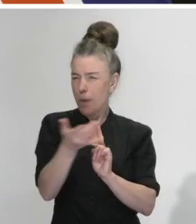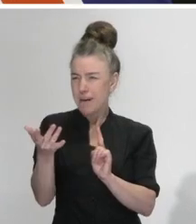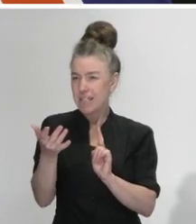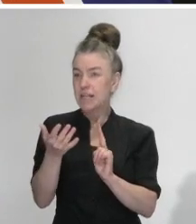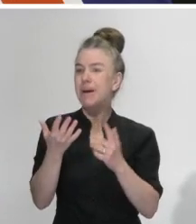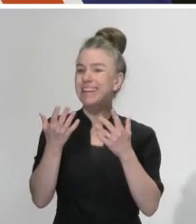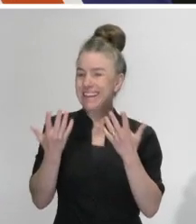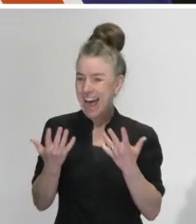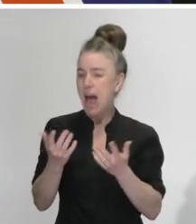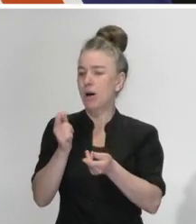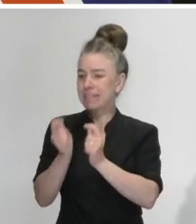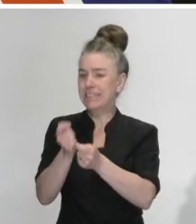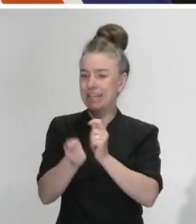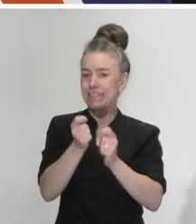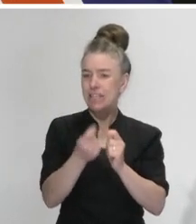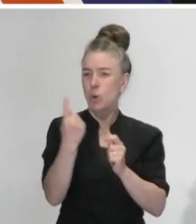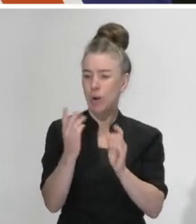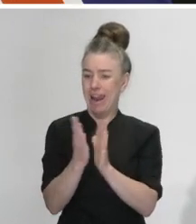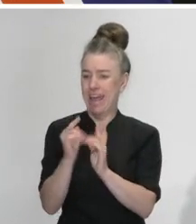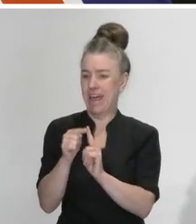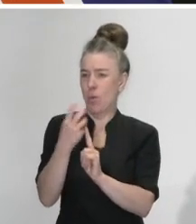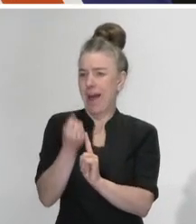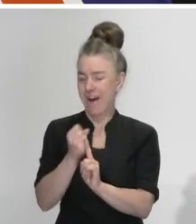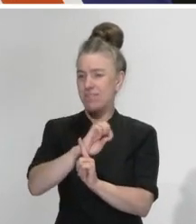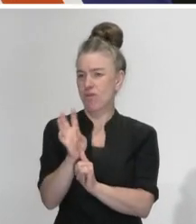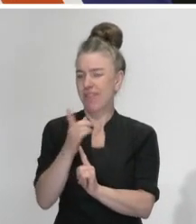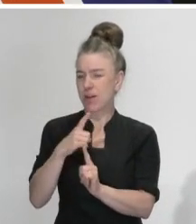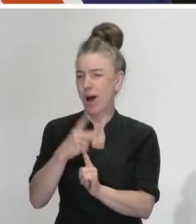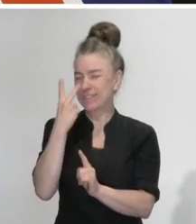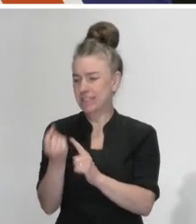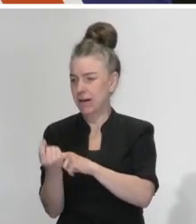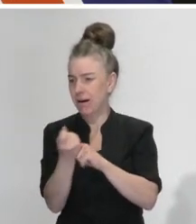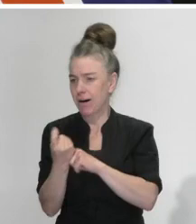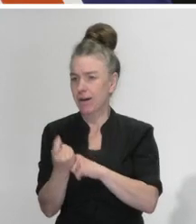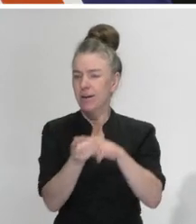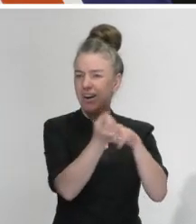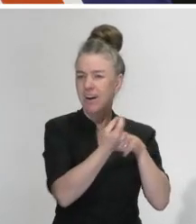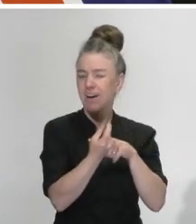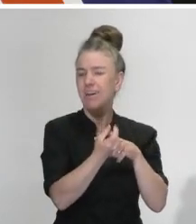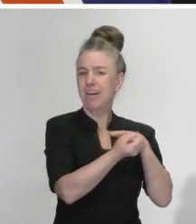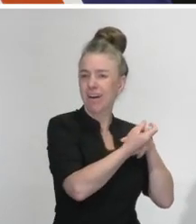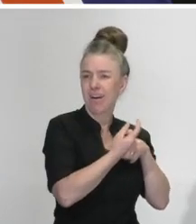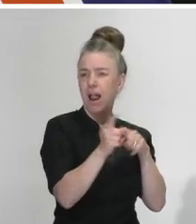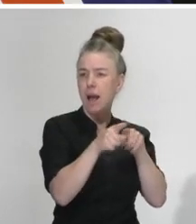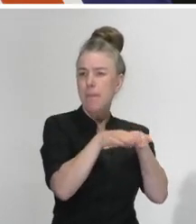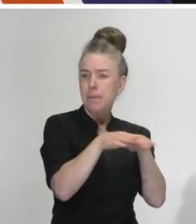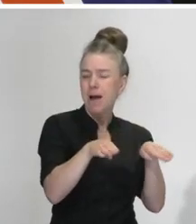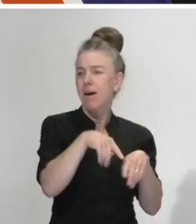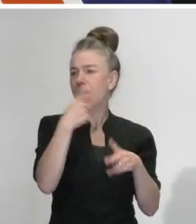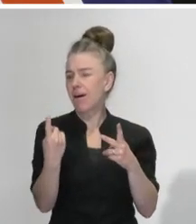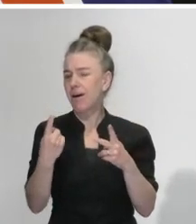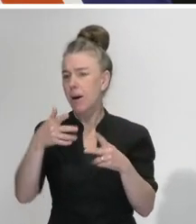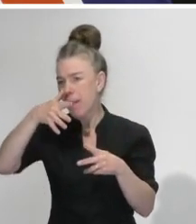will be close contacts who might be developing symptoms. That's why we've seen these clusters and quite a few cases being diagnosed. I think, again, just to